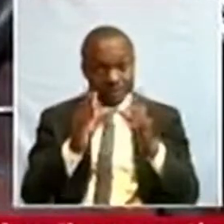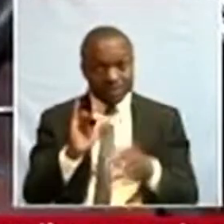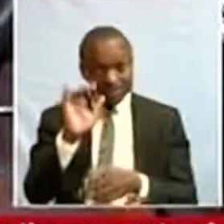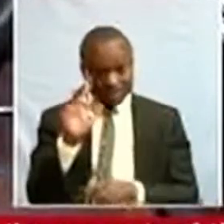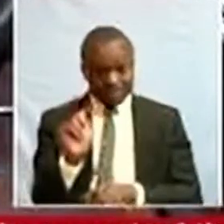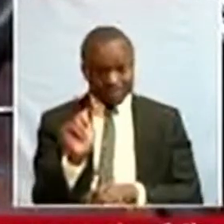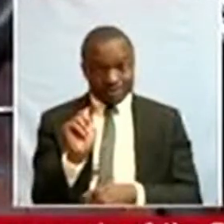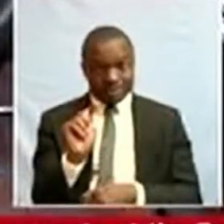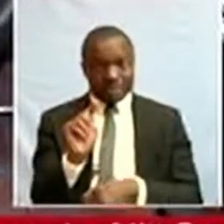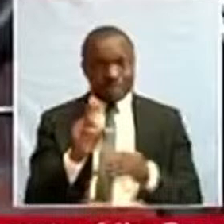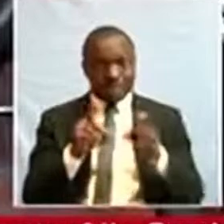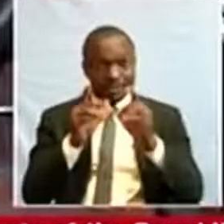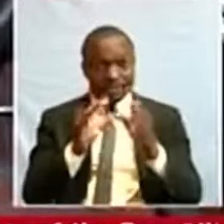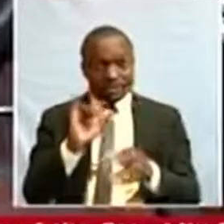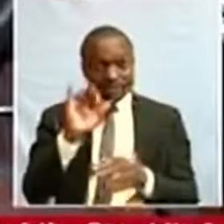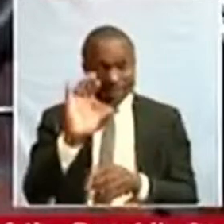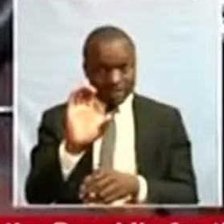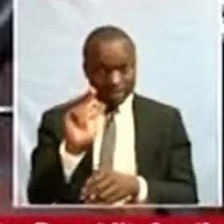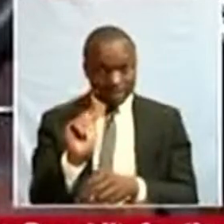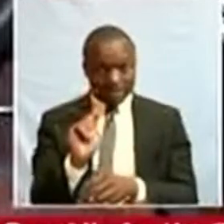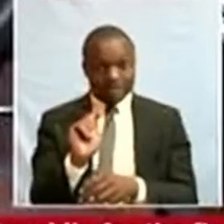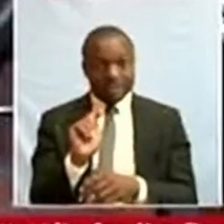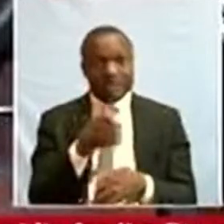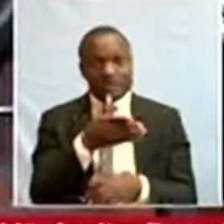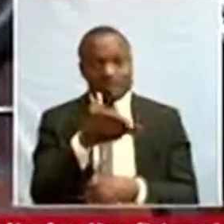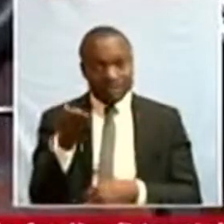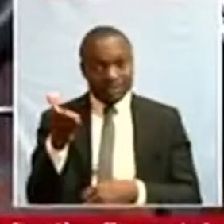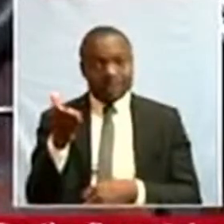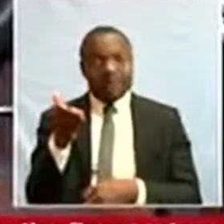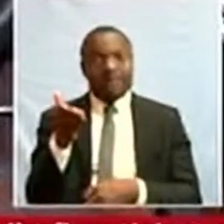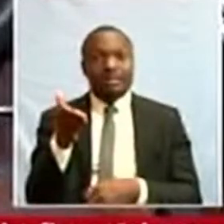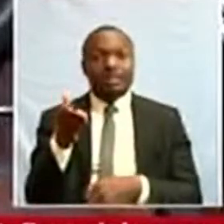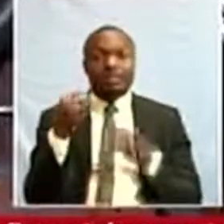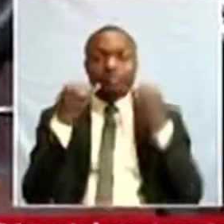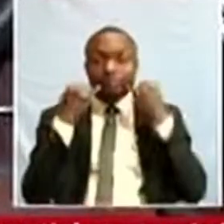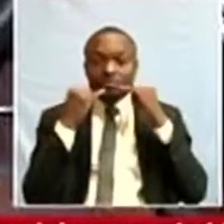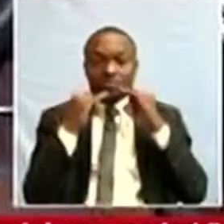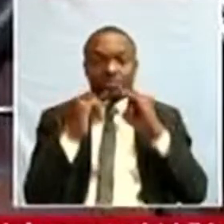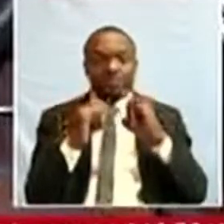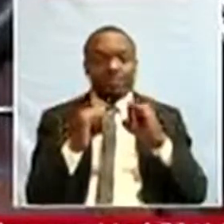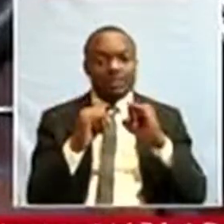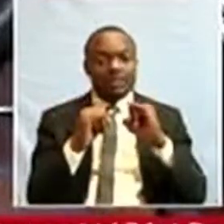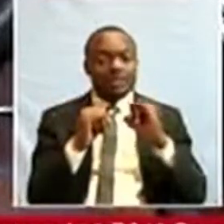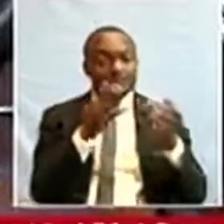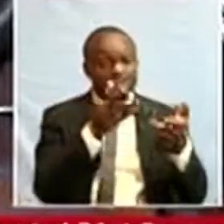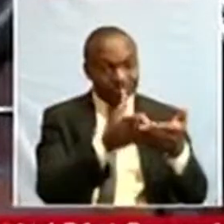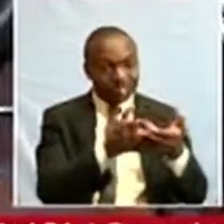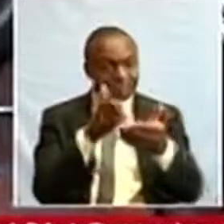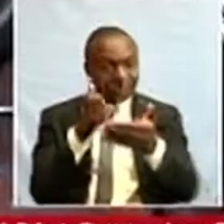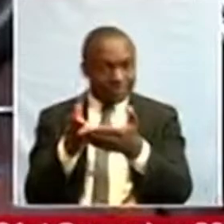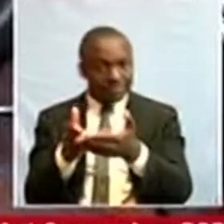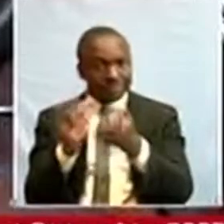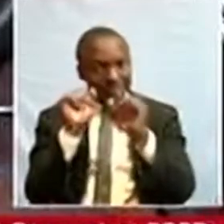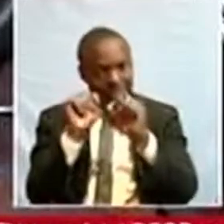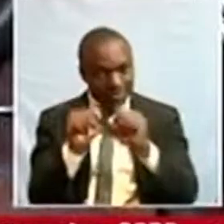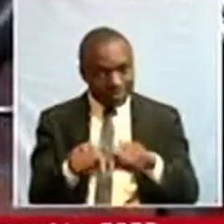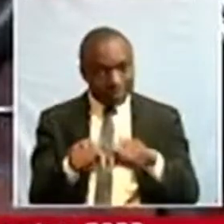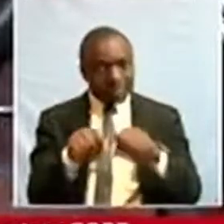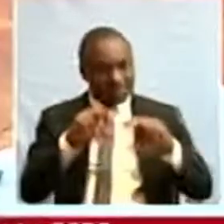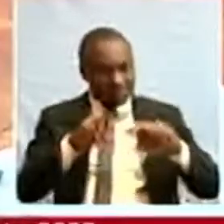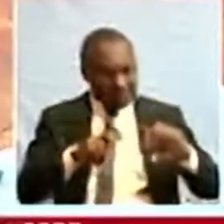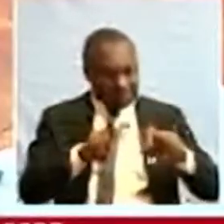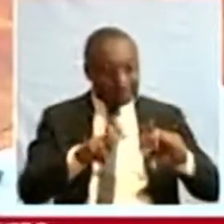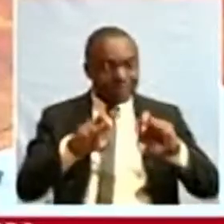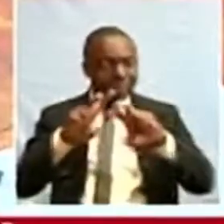So Director ICT is saying there's live data, you can interrogate and go into ZIAMIS.